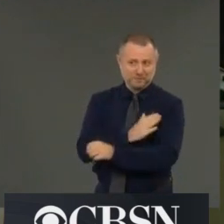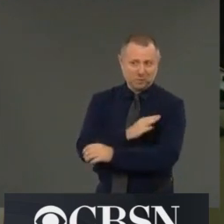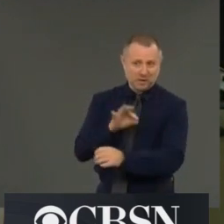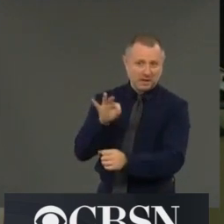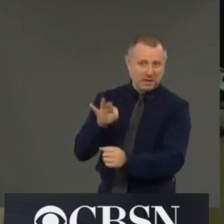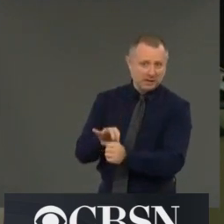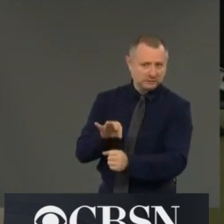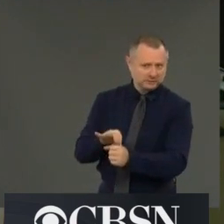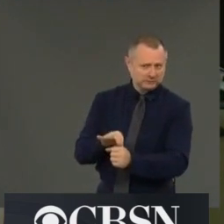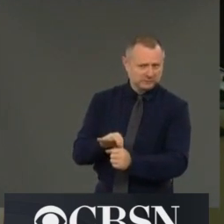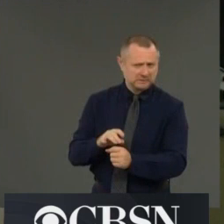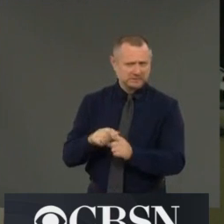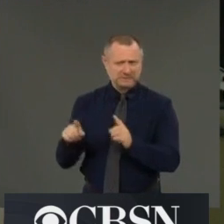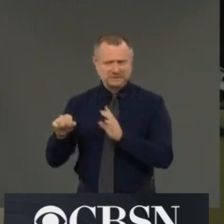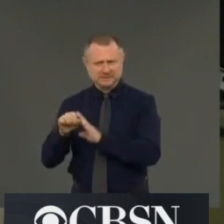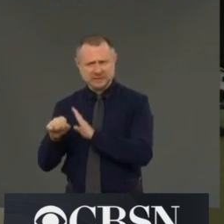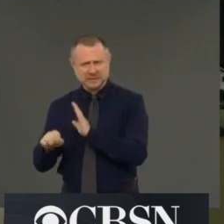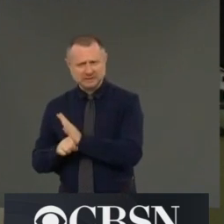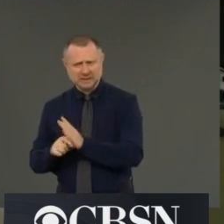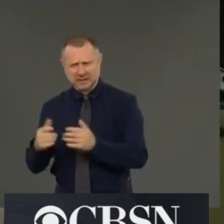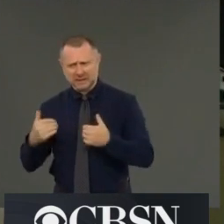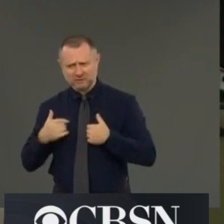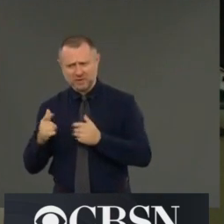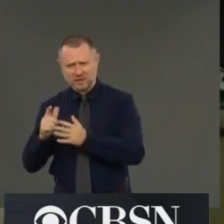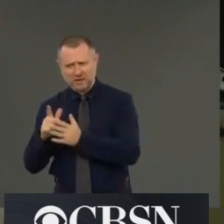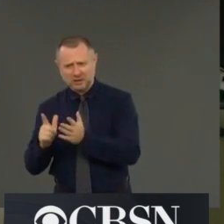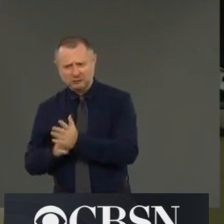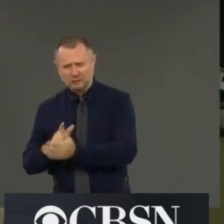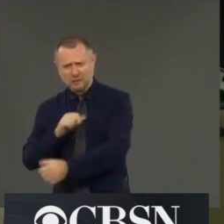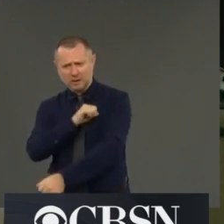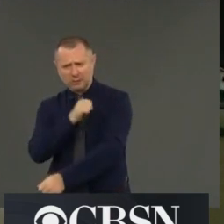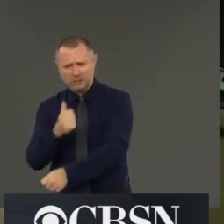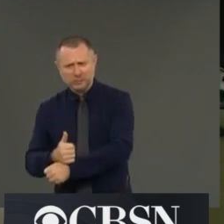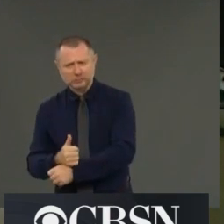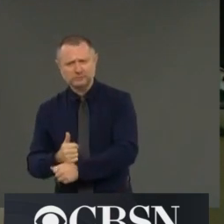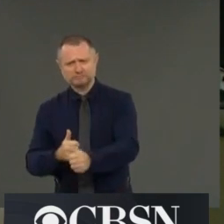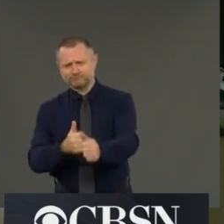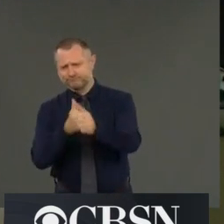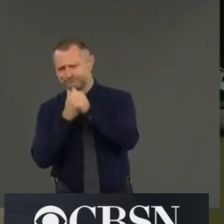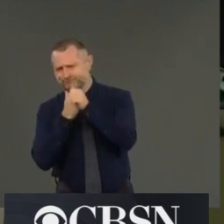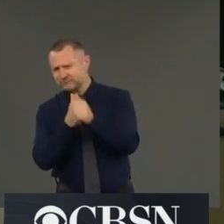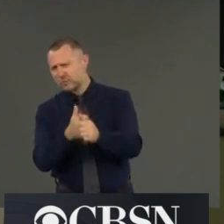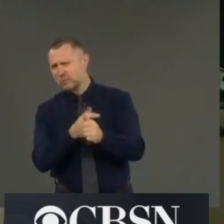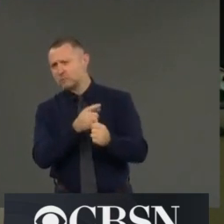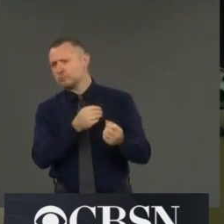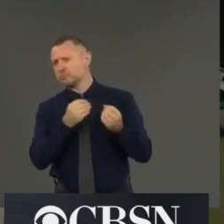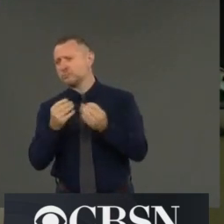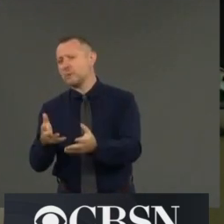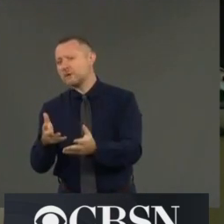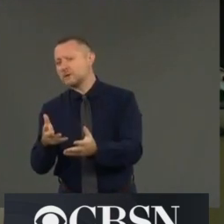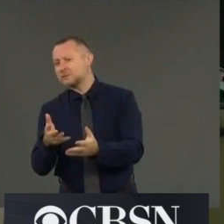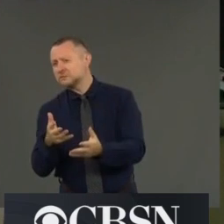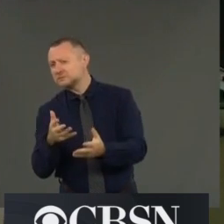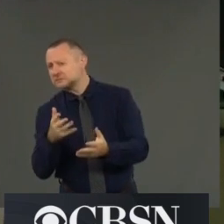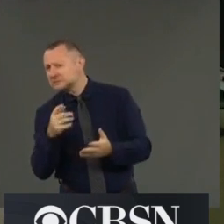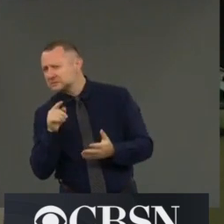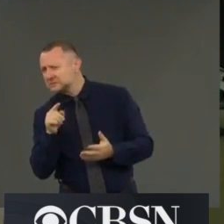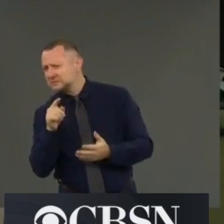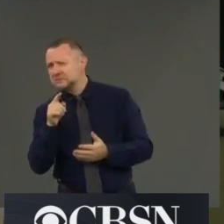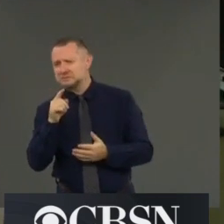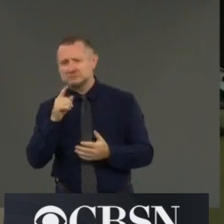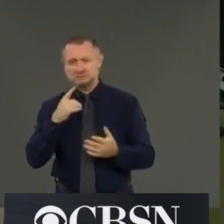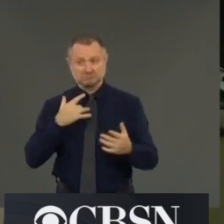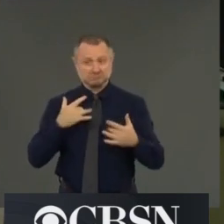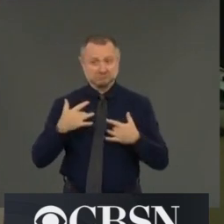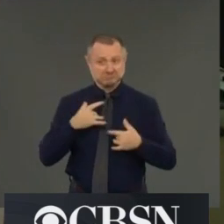logistical authority to block that supply chain so that if there are concerns about safety or efficacy, that the vaccine cannot be